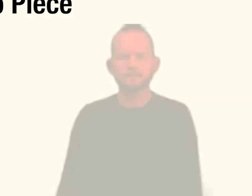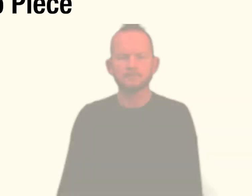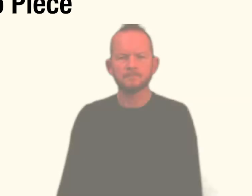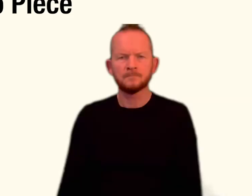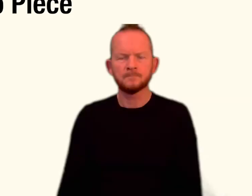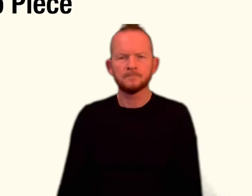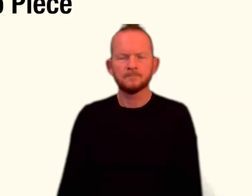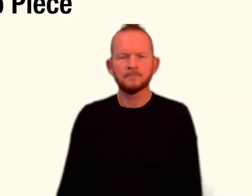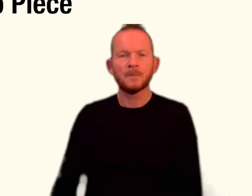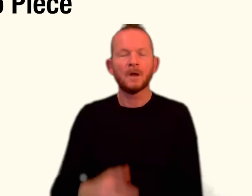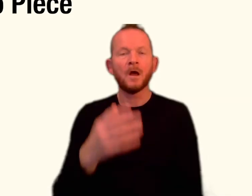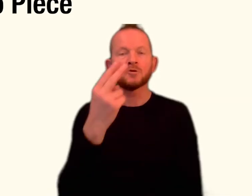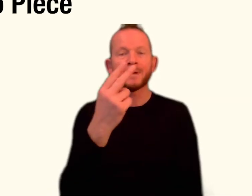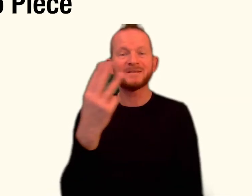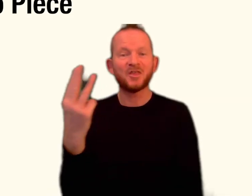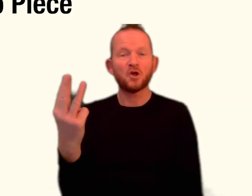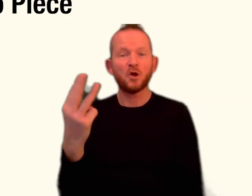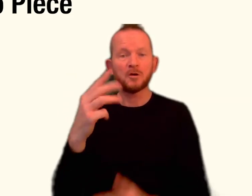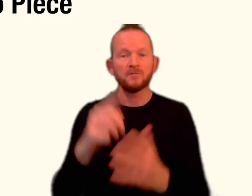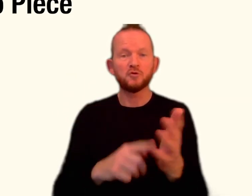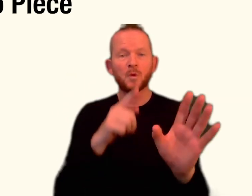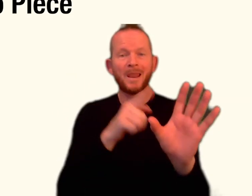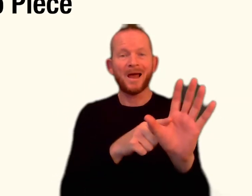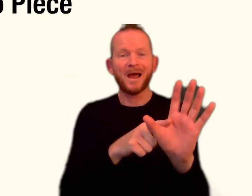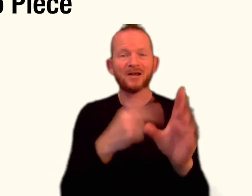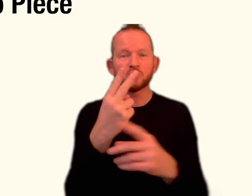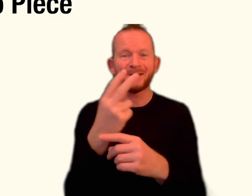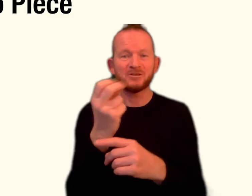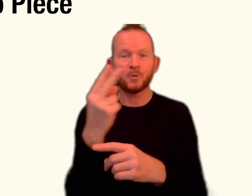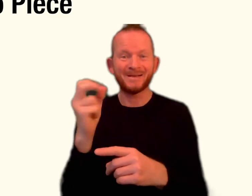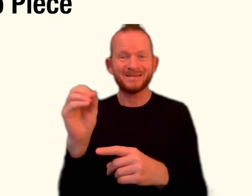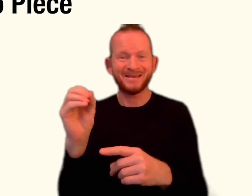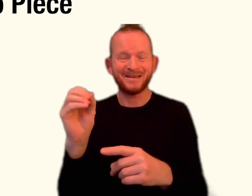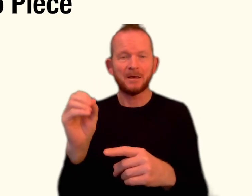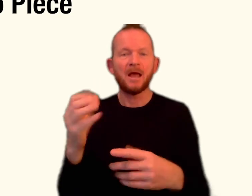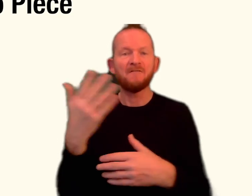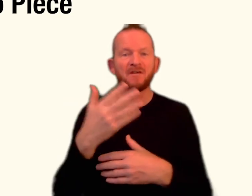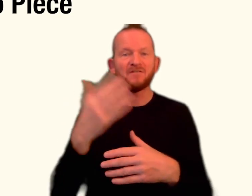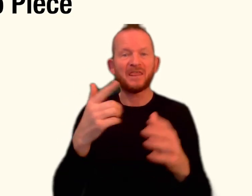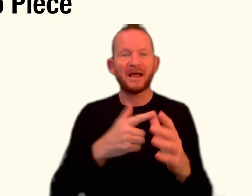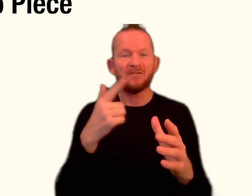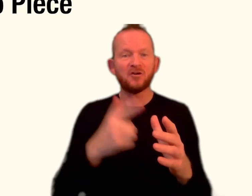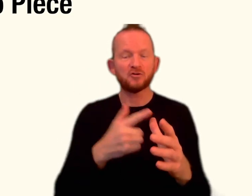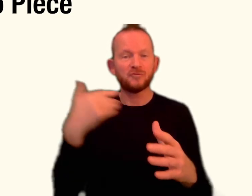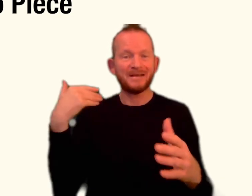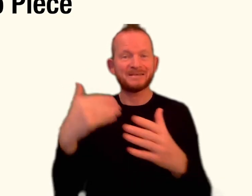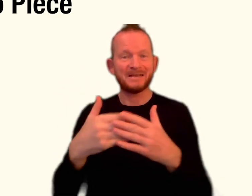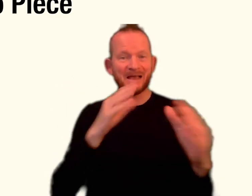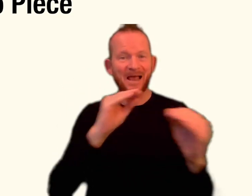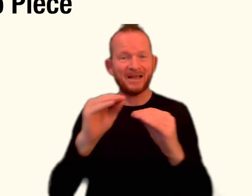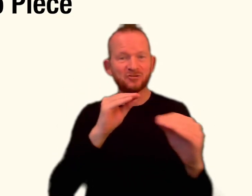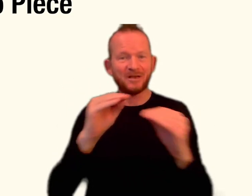On the 23rd of July 2020 marked the 50th anniversary since the Education for Handicapped Children